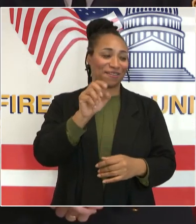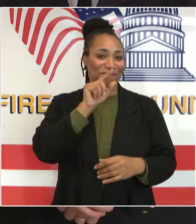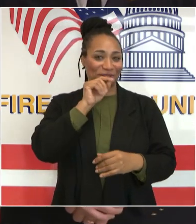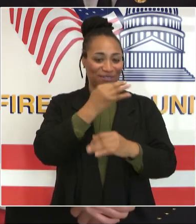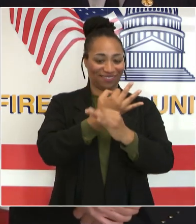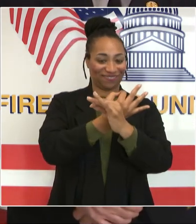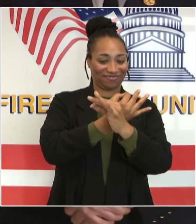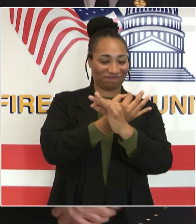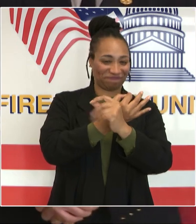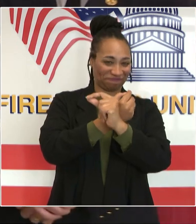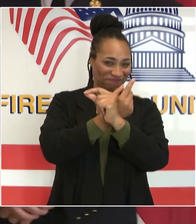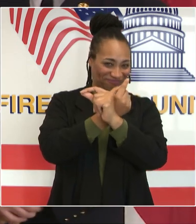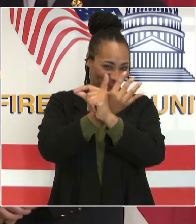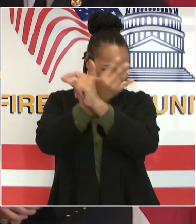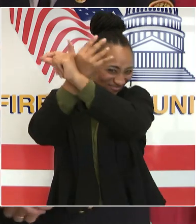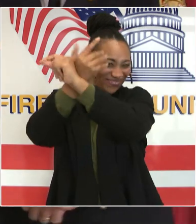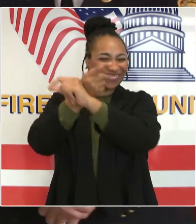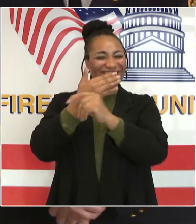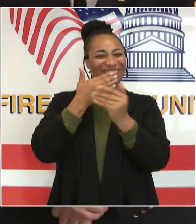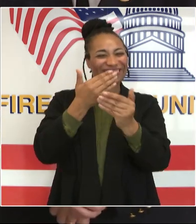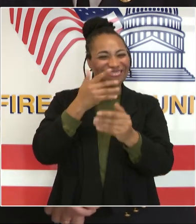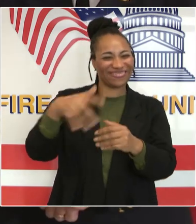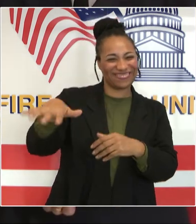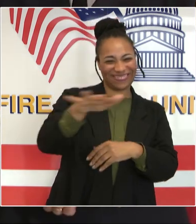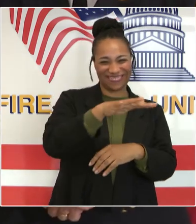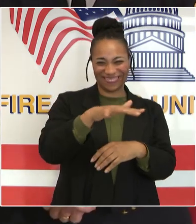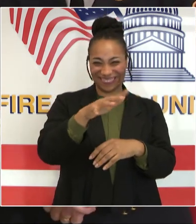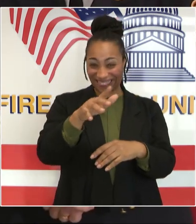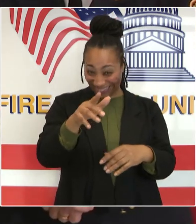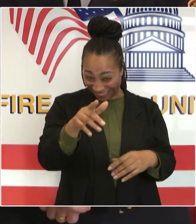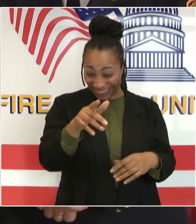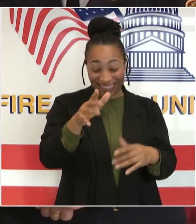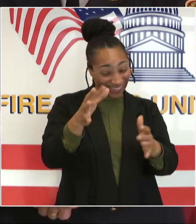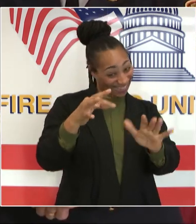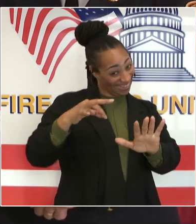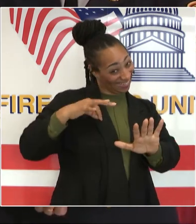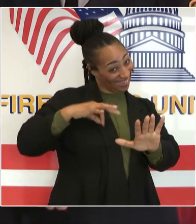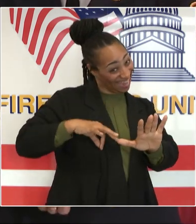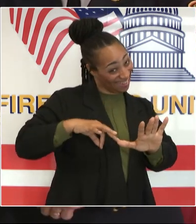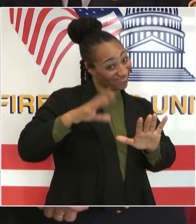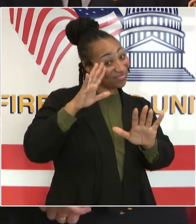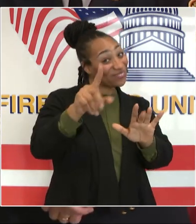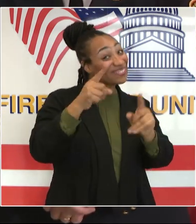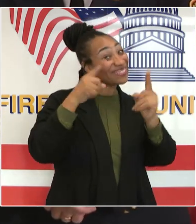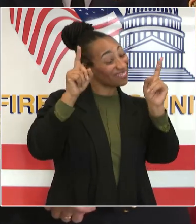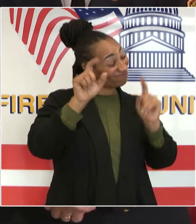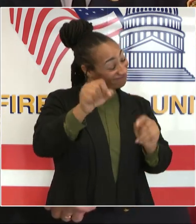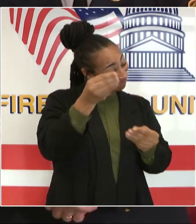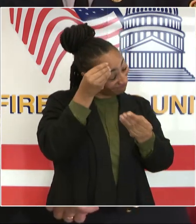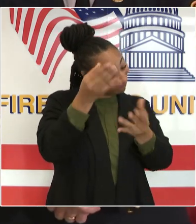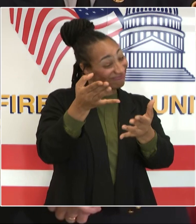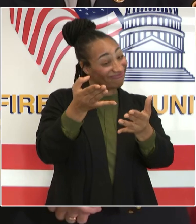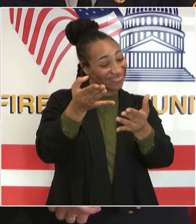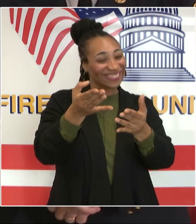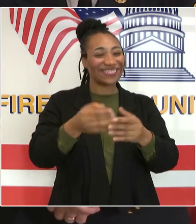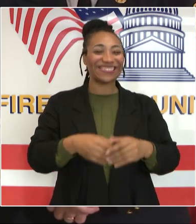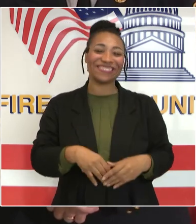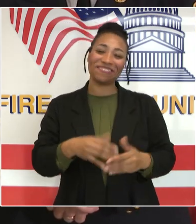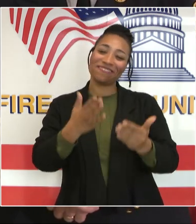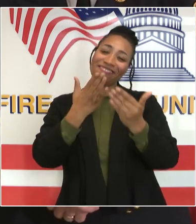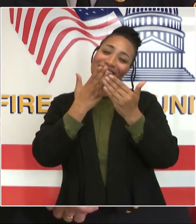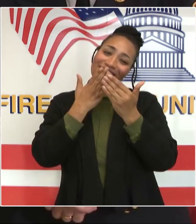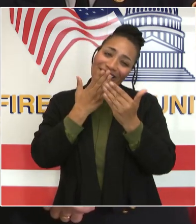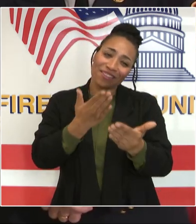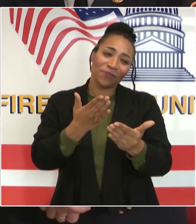right. That's right. That's right. And I'd also like to recognize and thank Dr. Roger Mitchell and Howard University Hospital for their collaboration on this